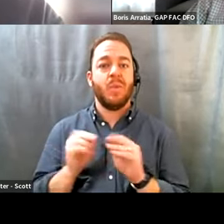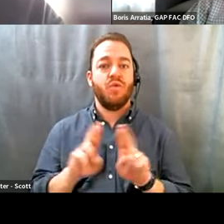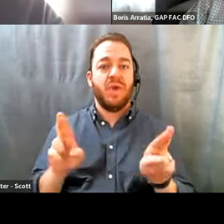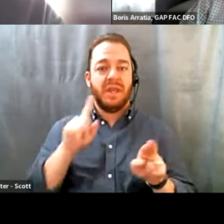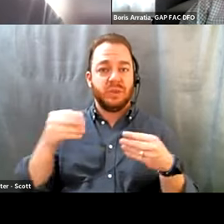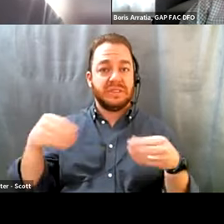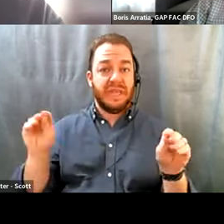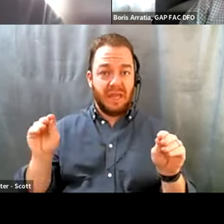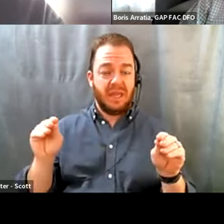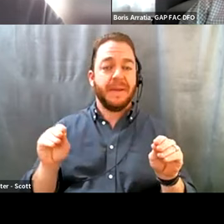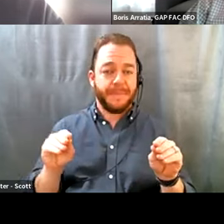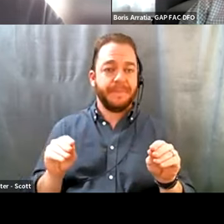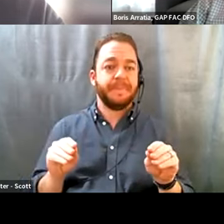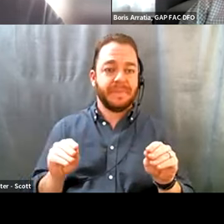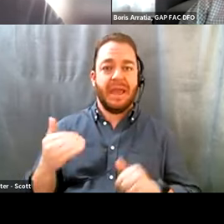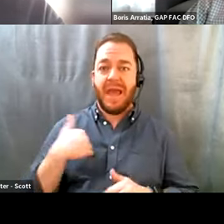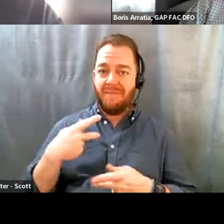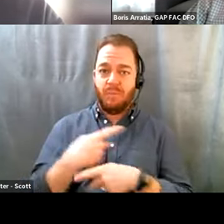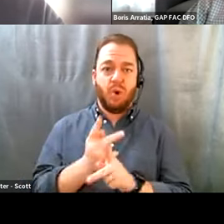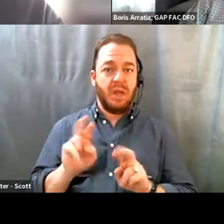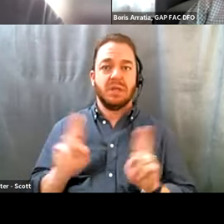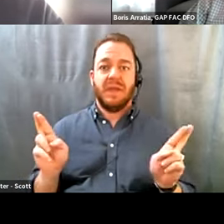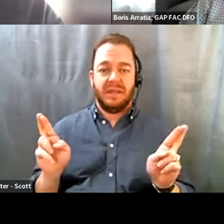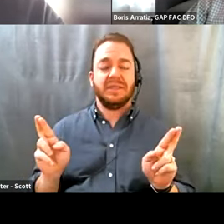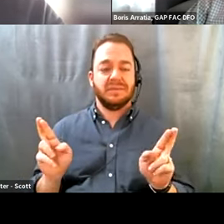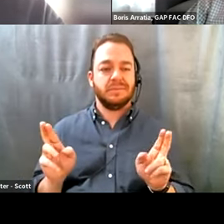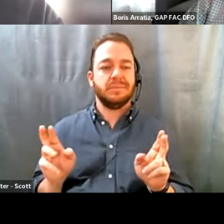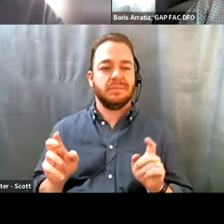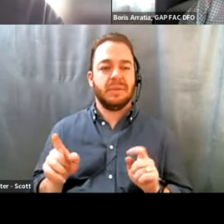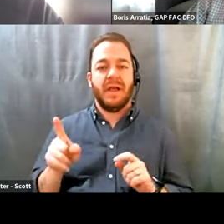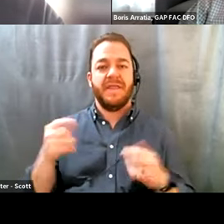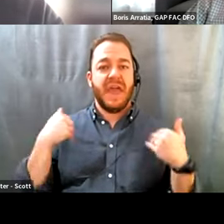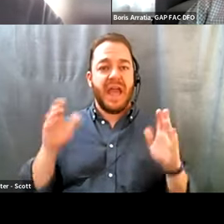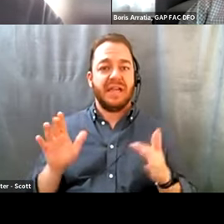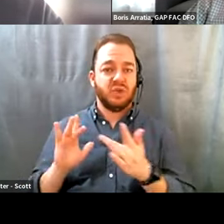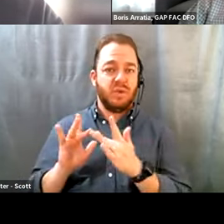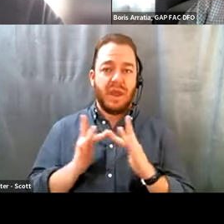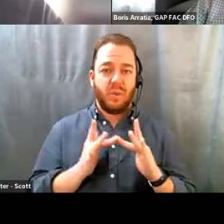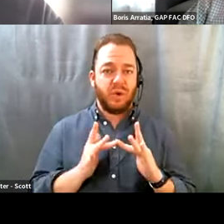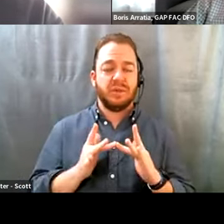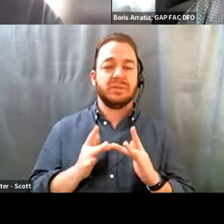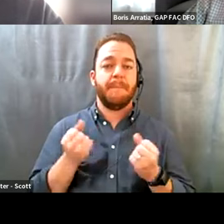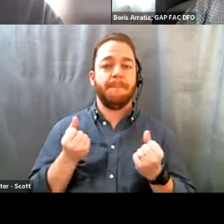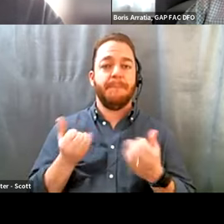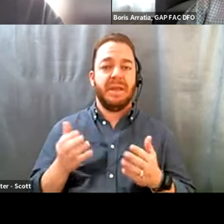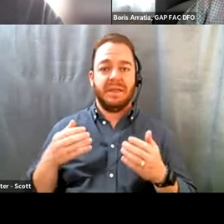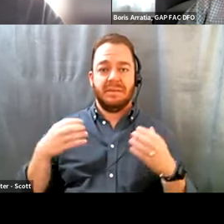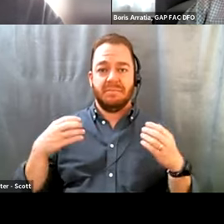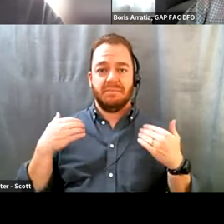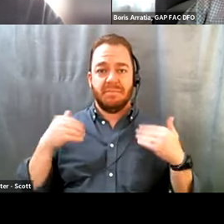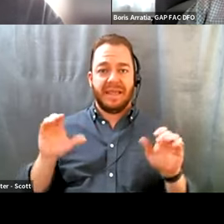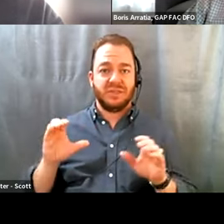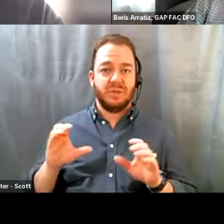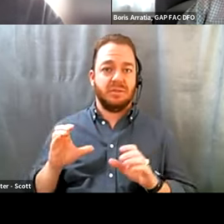sell and have a product. And because the angel networks, there's a lot of angel capital deployed into